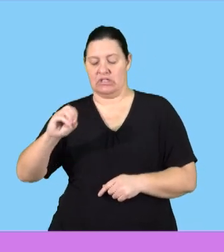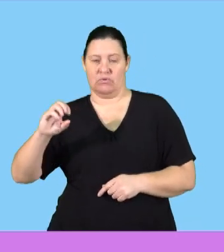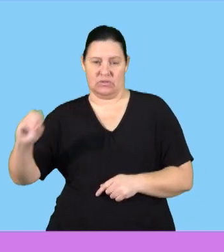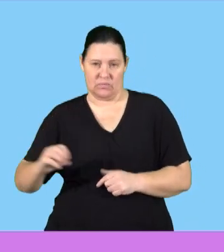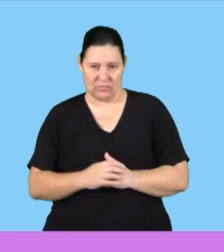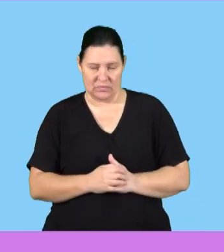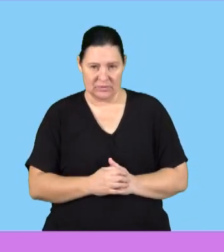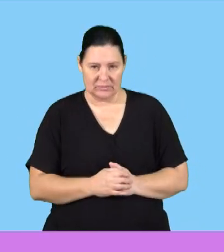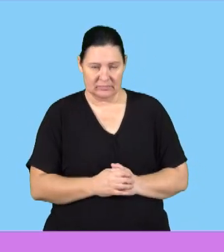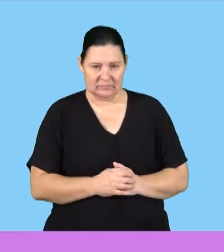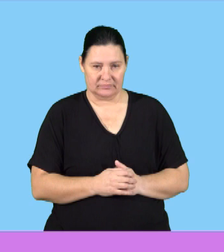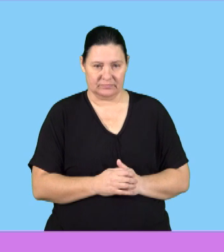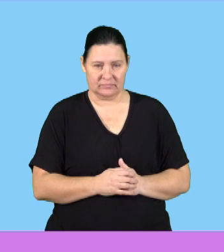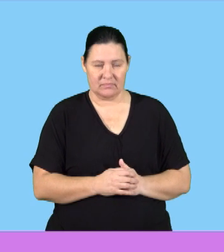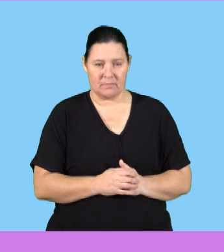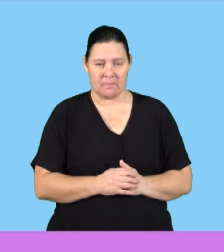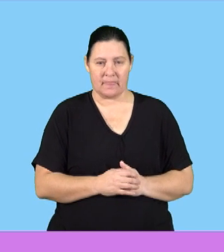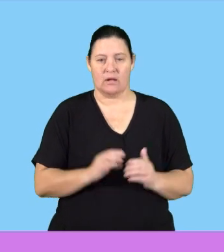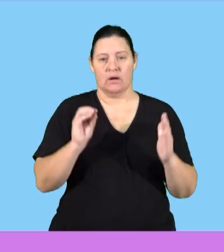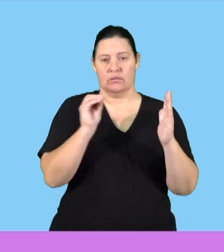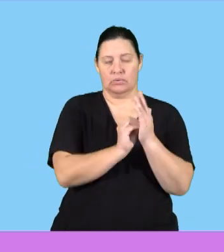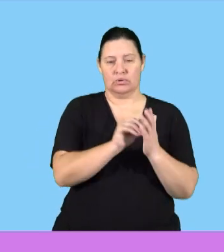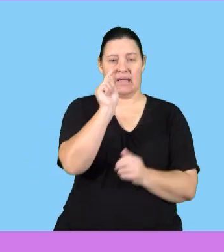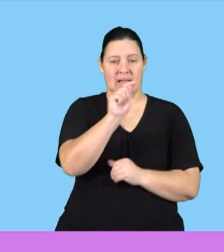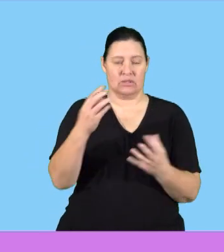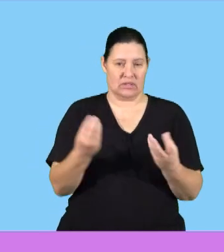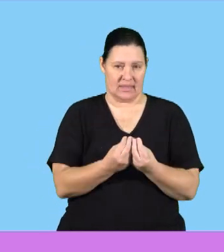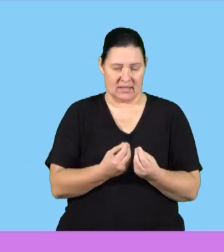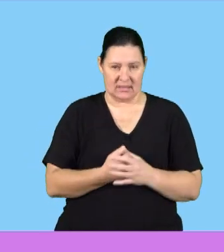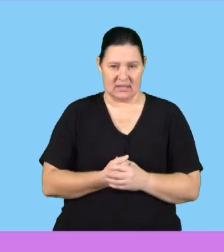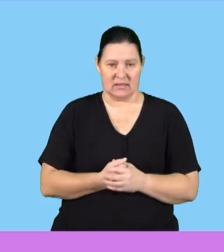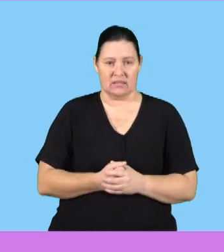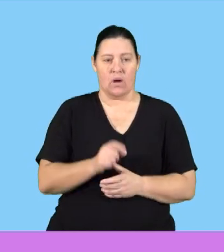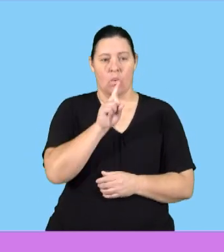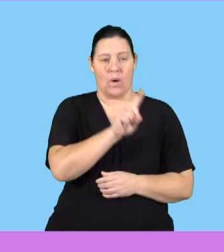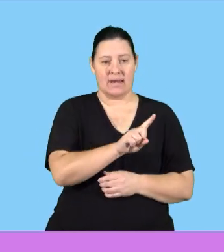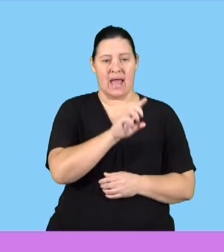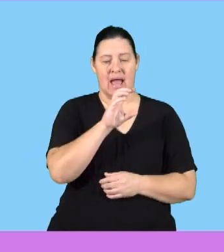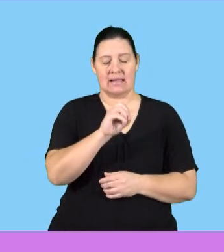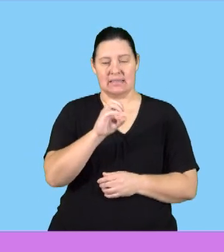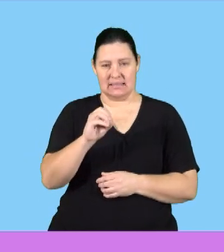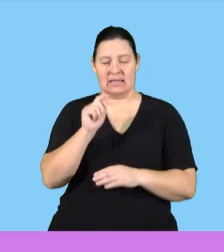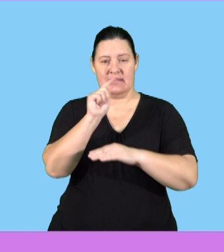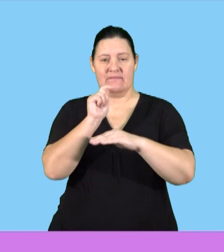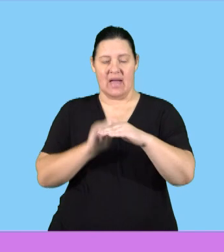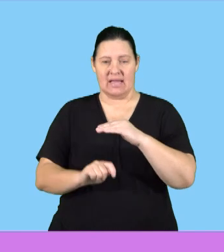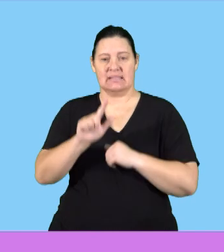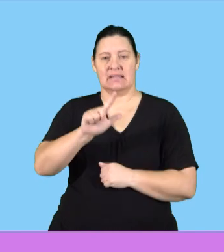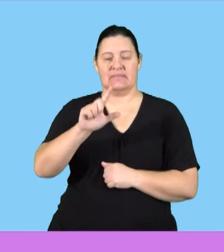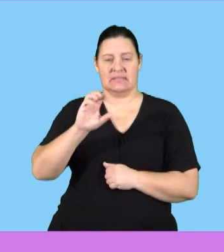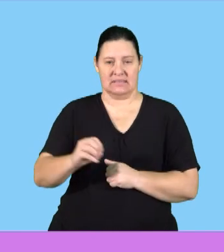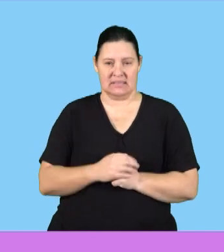13,000 rand. So let us press the calculator together. 100 divided